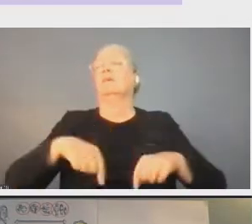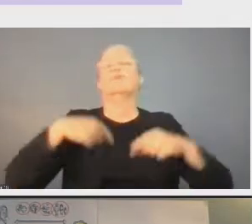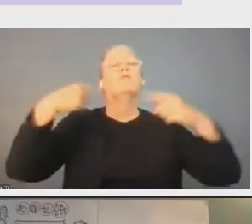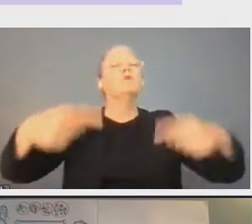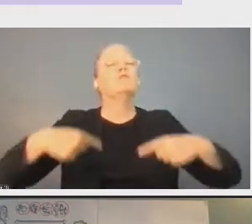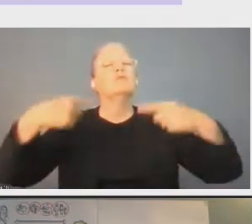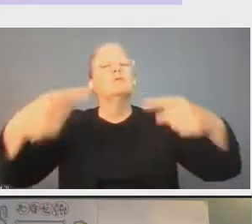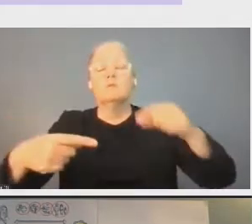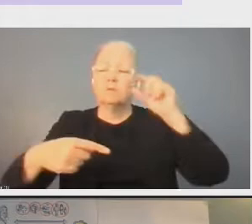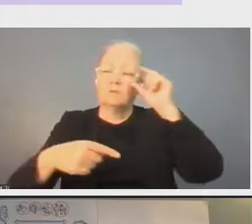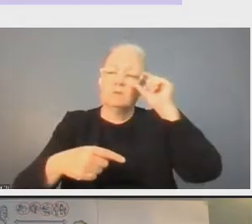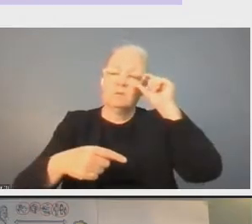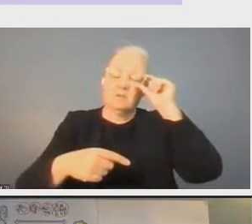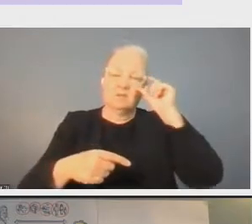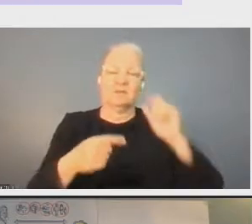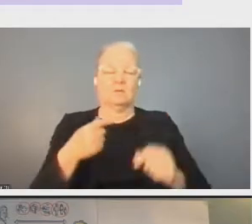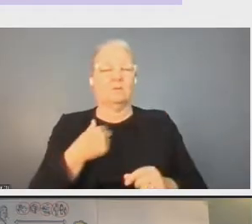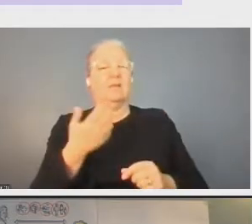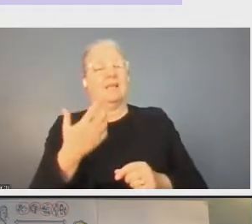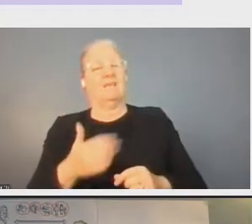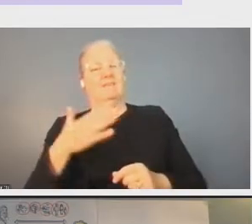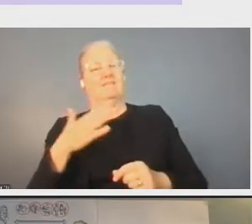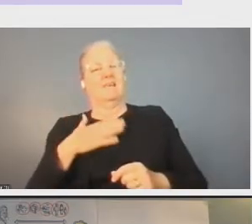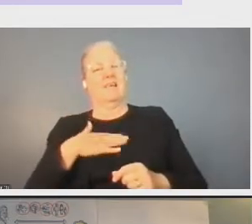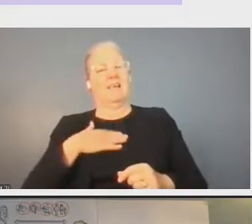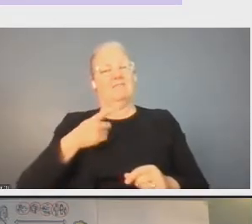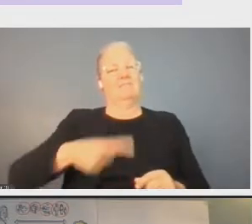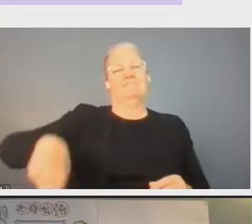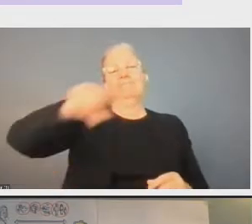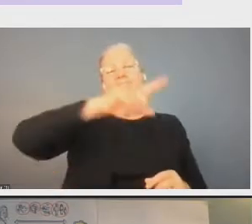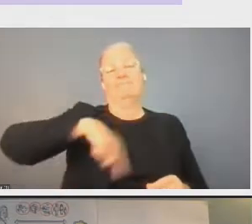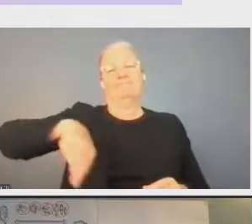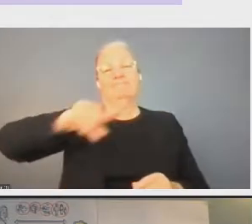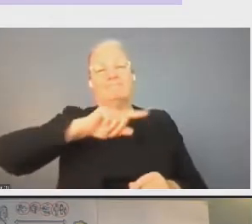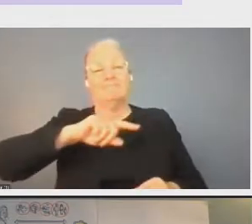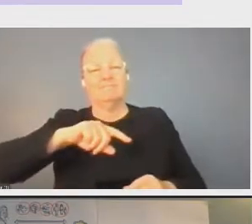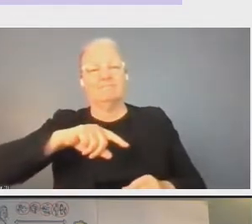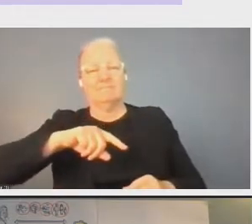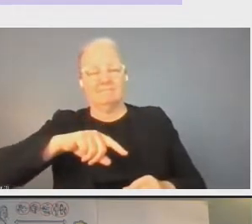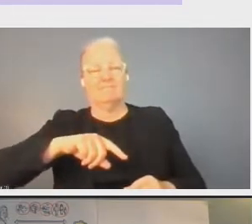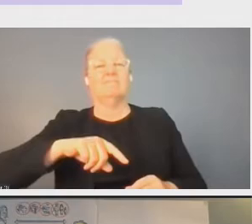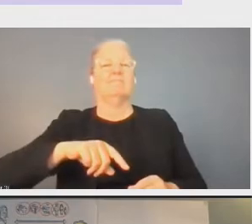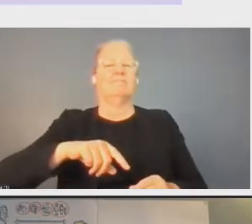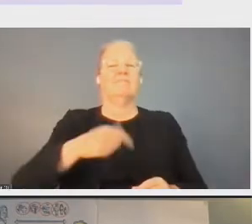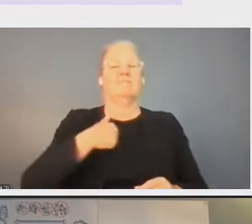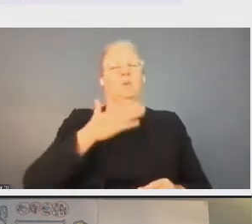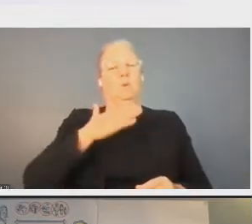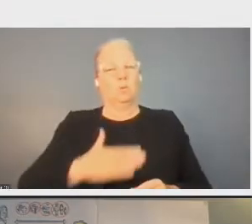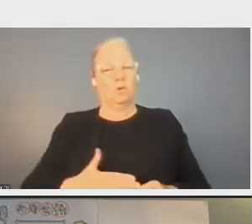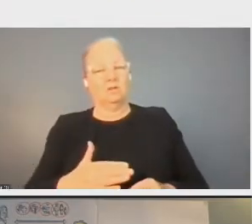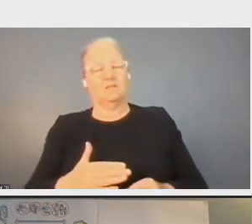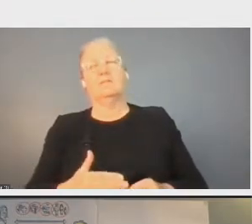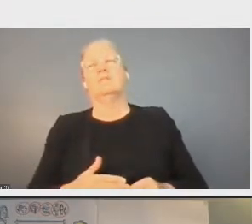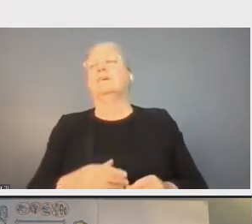a parity cabinet, but in general, that's not the norm. I celebrate that one of the